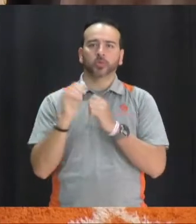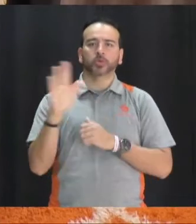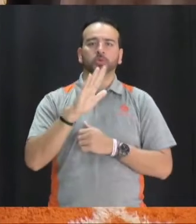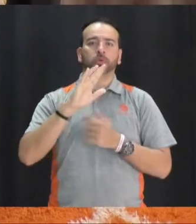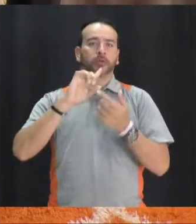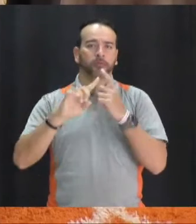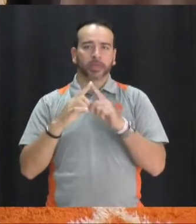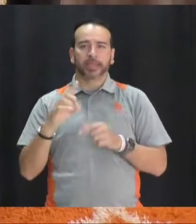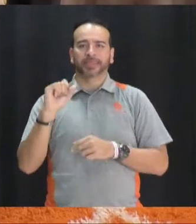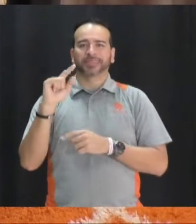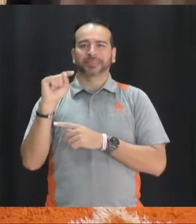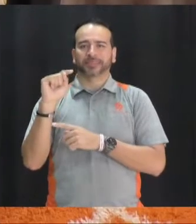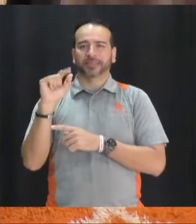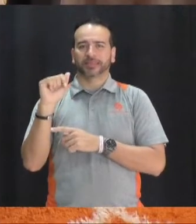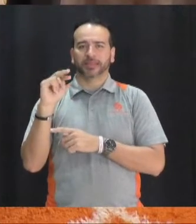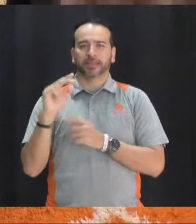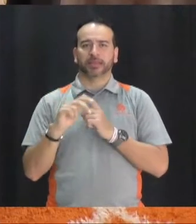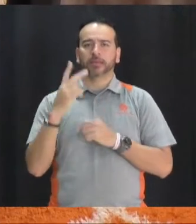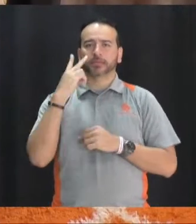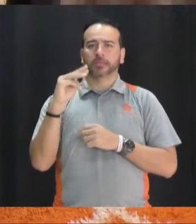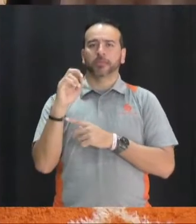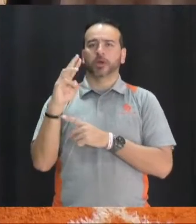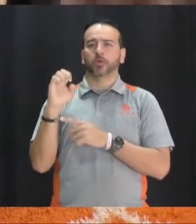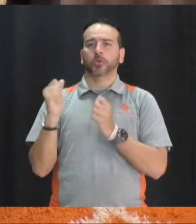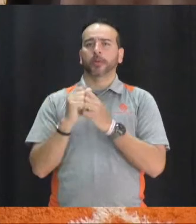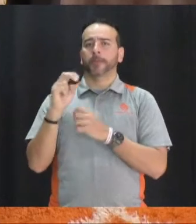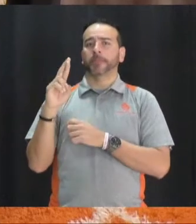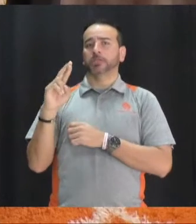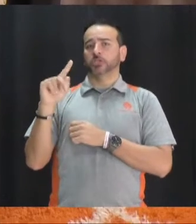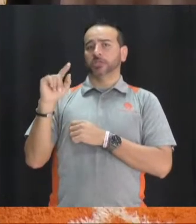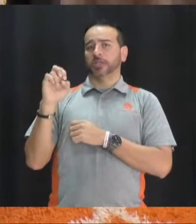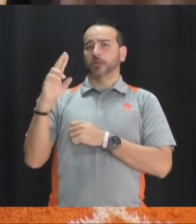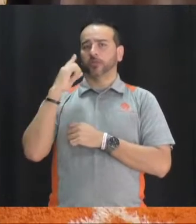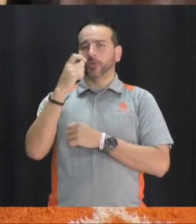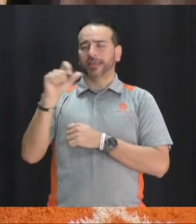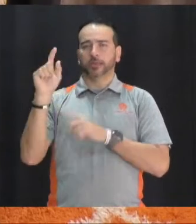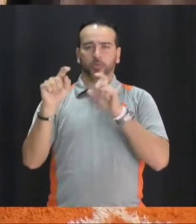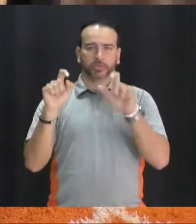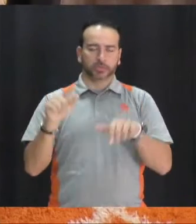seniors and Santa. See Miss Macaron or Miss Taylor if you have any questions.